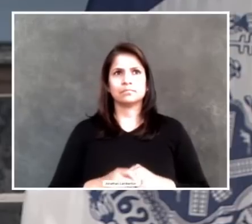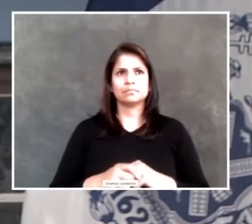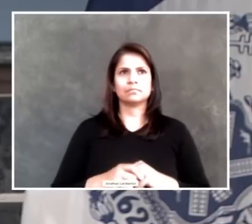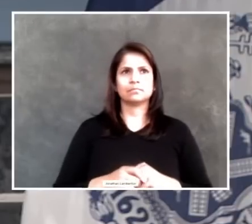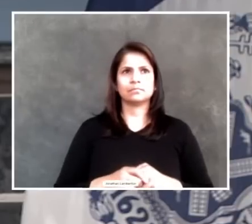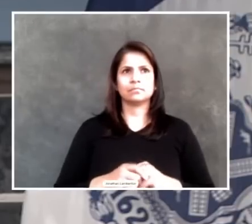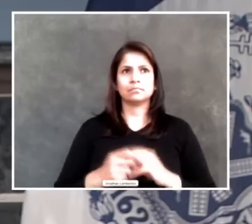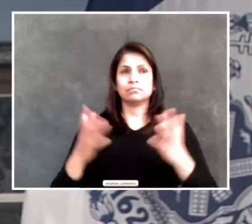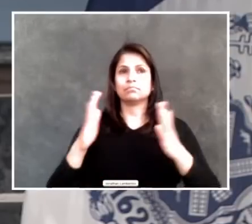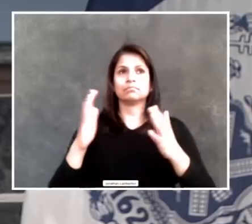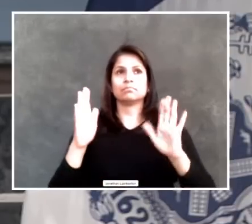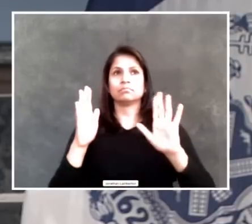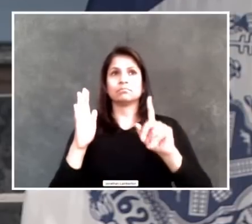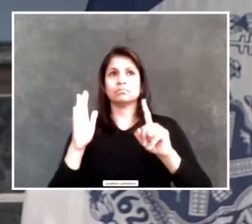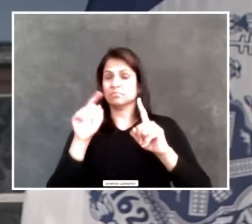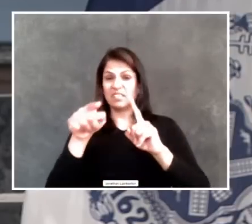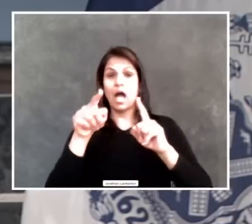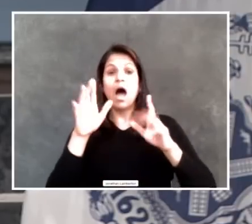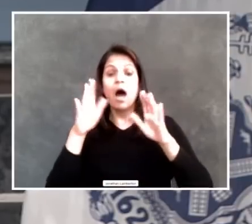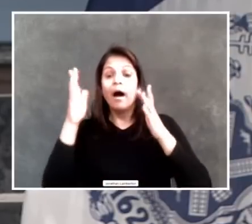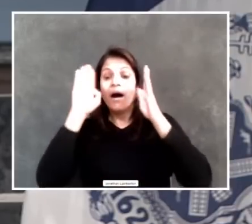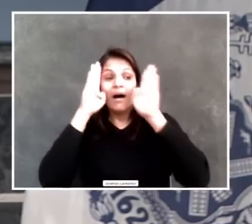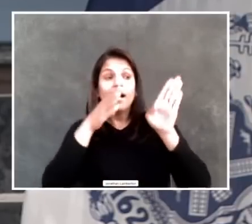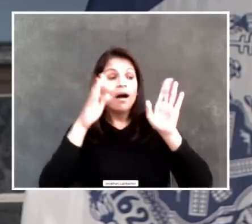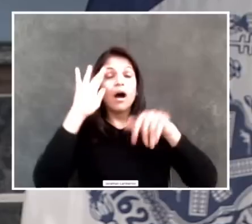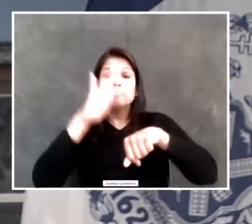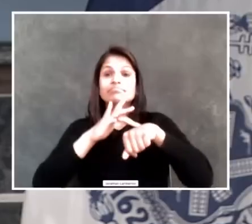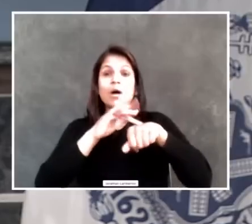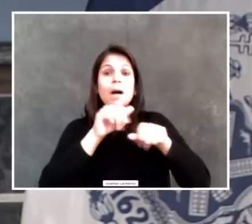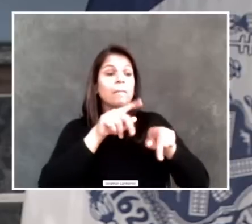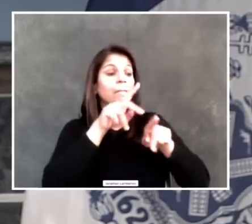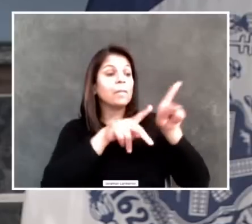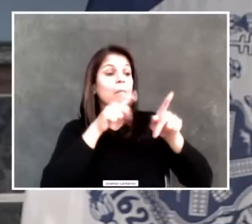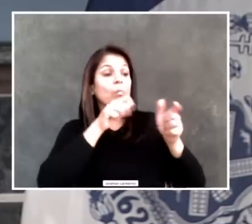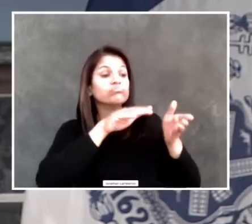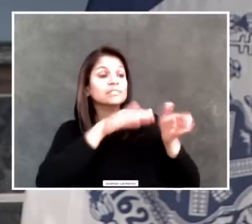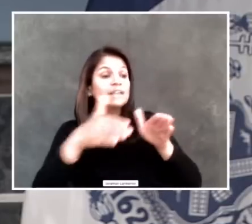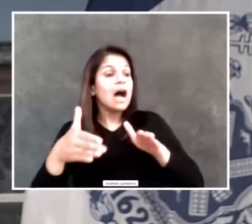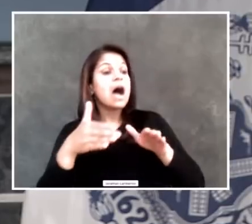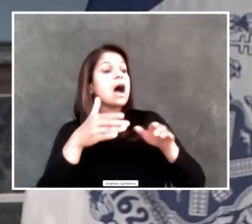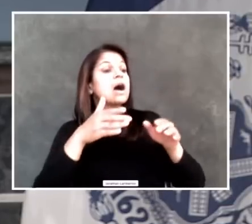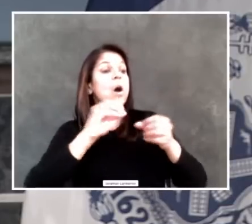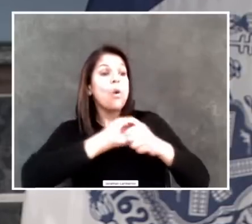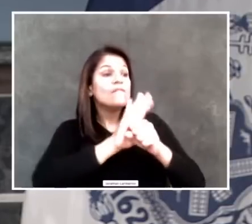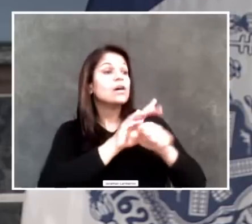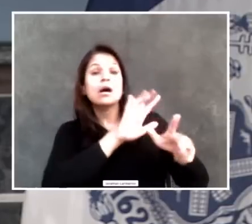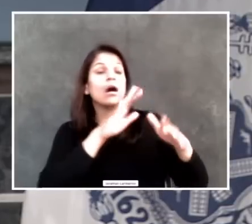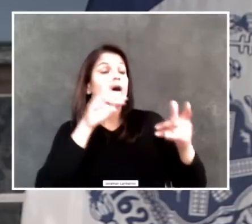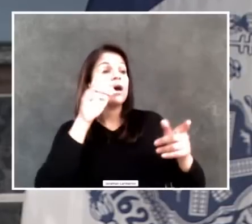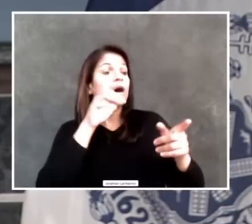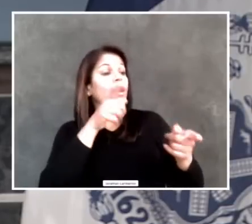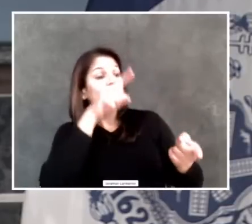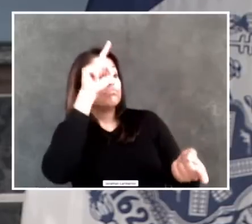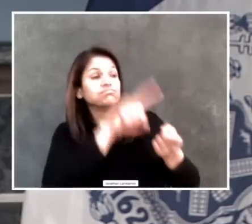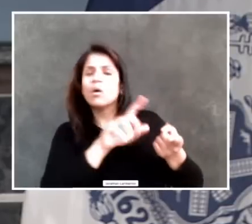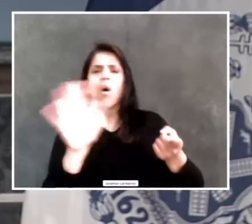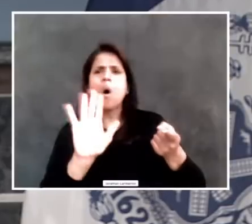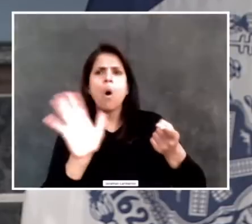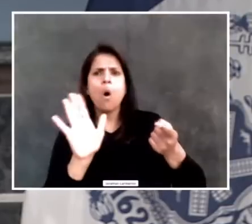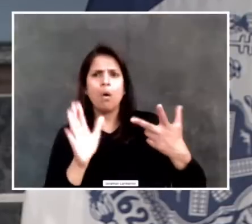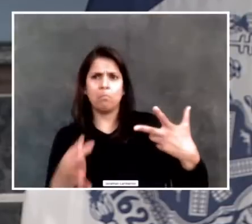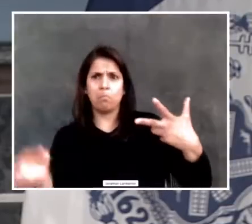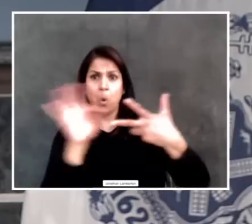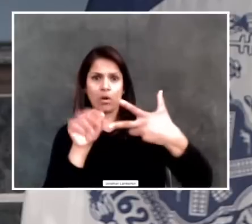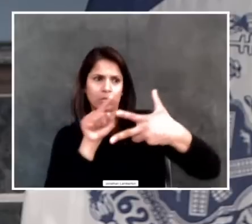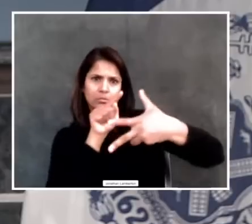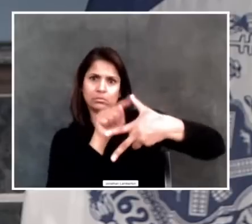full facts about them and include them in the demographic data. We must. But we understand there's going to be some challenges and some lag in that